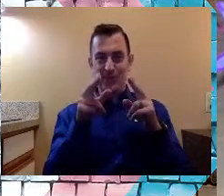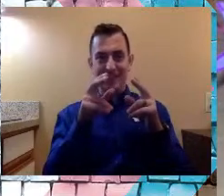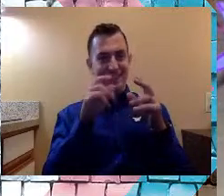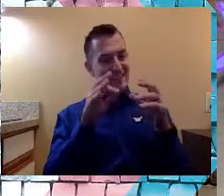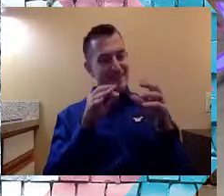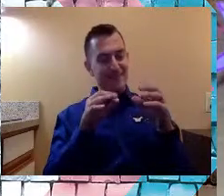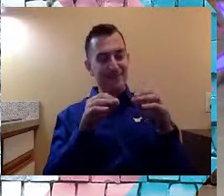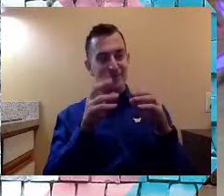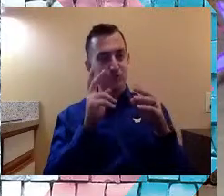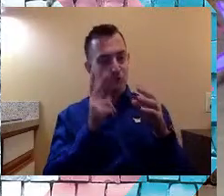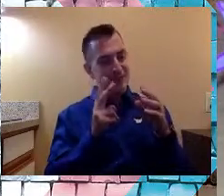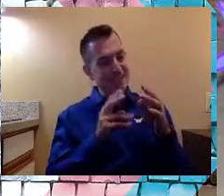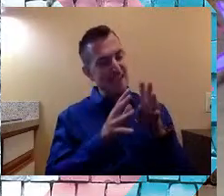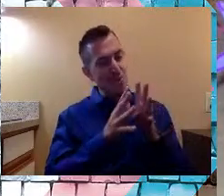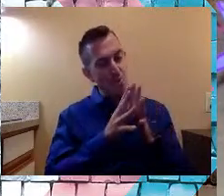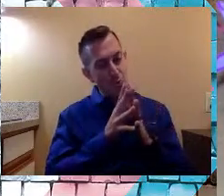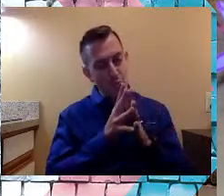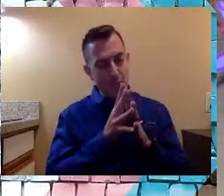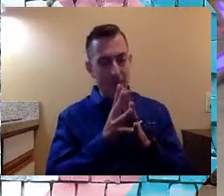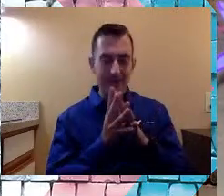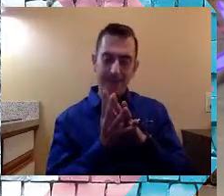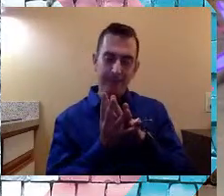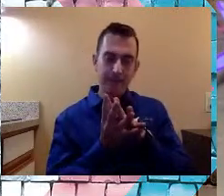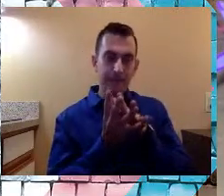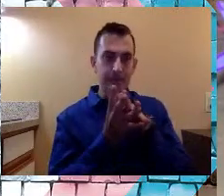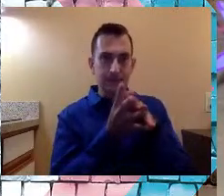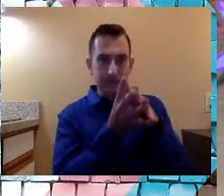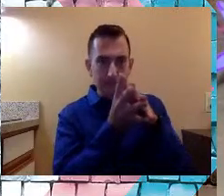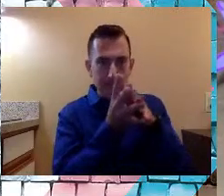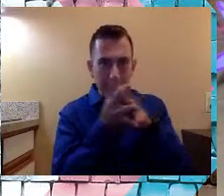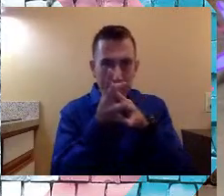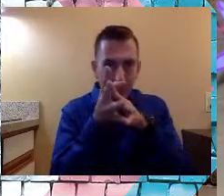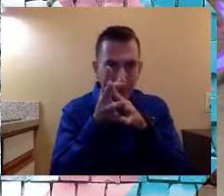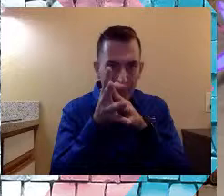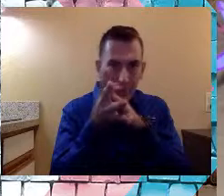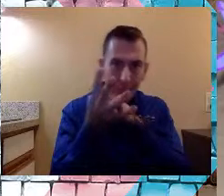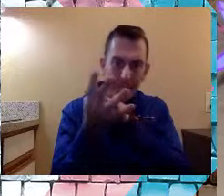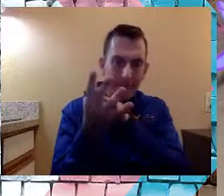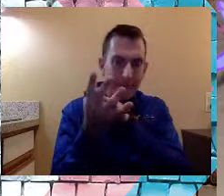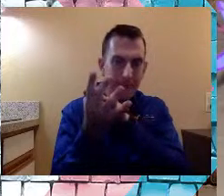pieces hanging off. That's how we tidy it up a little bit.